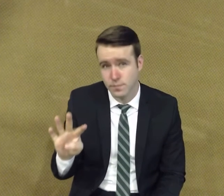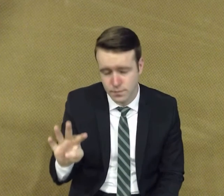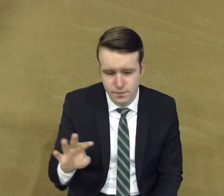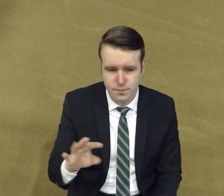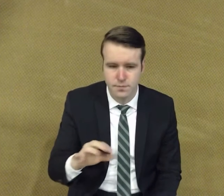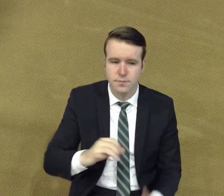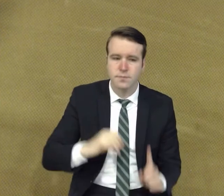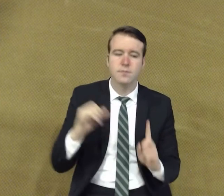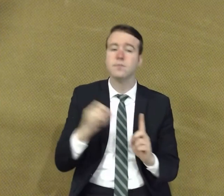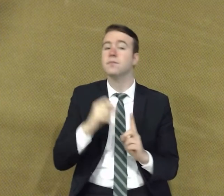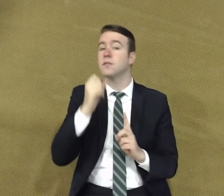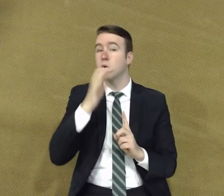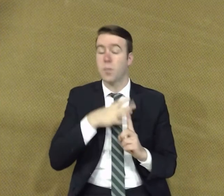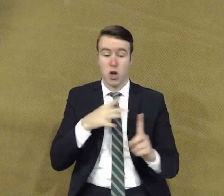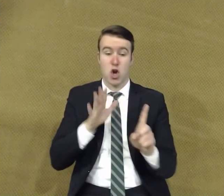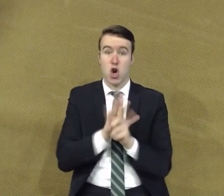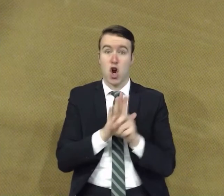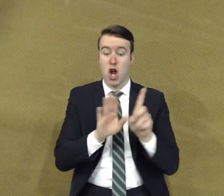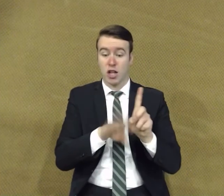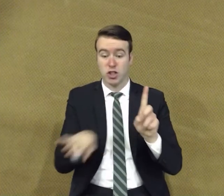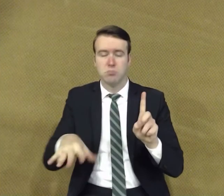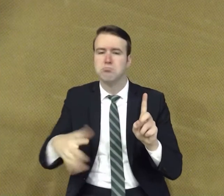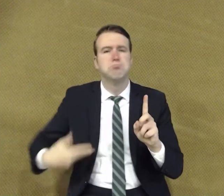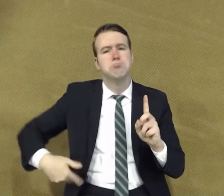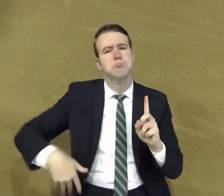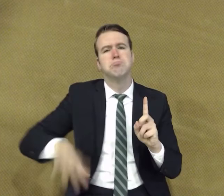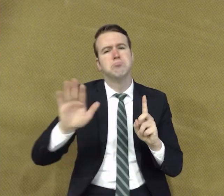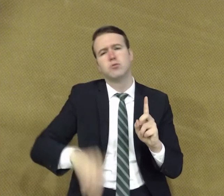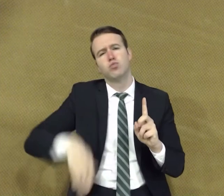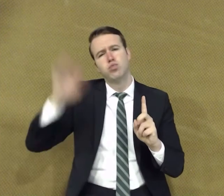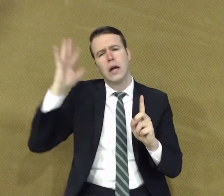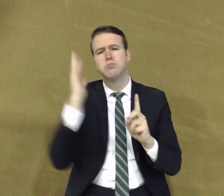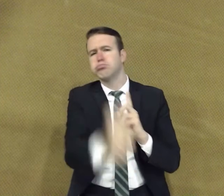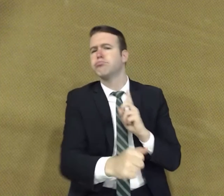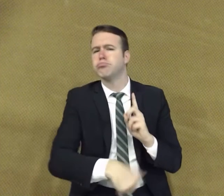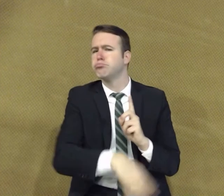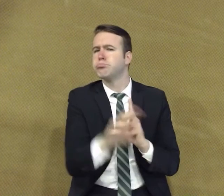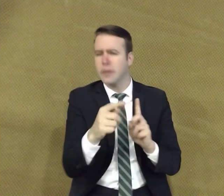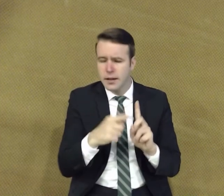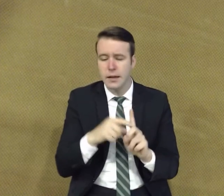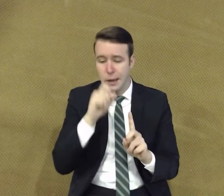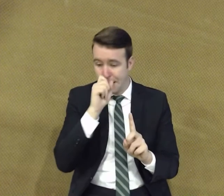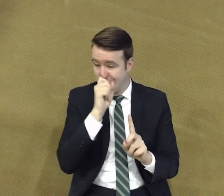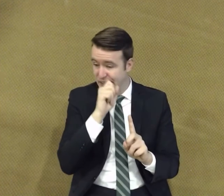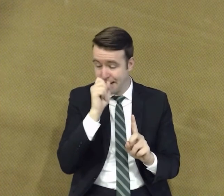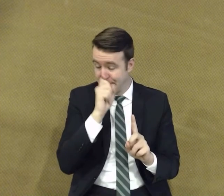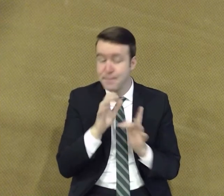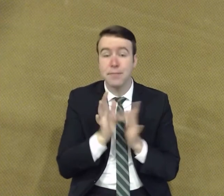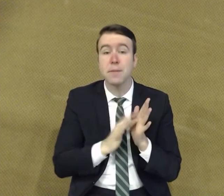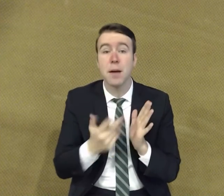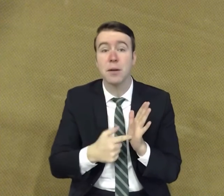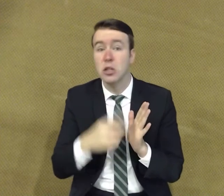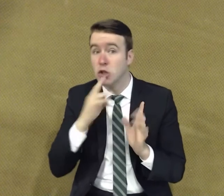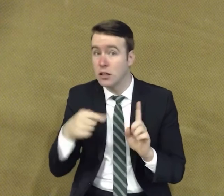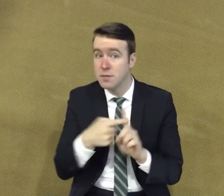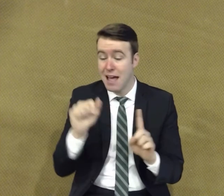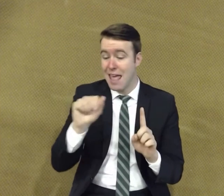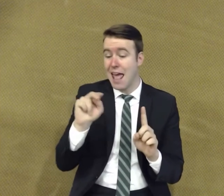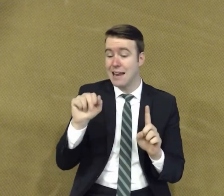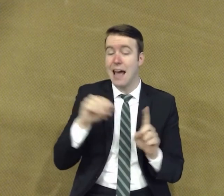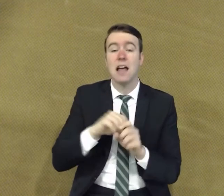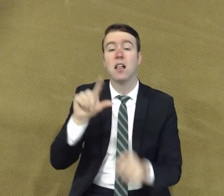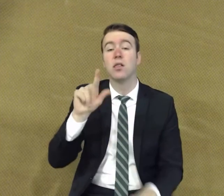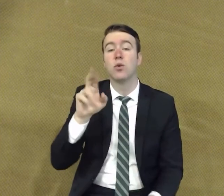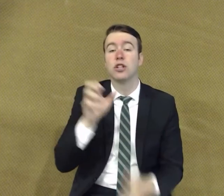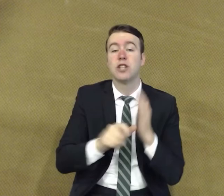this woman's children were already long raised. And the Bible talks about her in